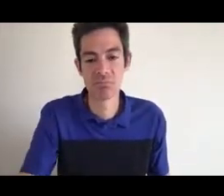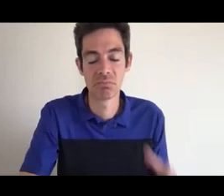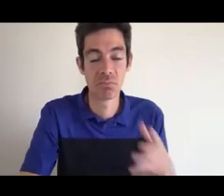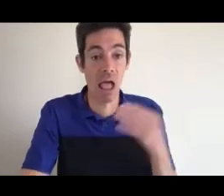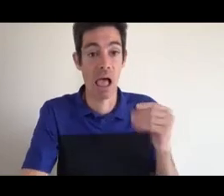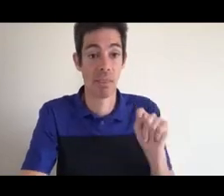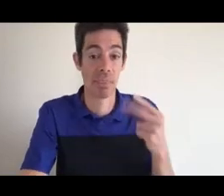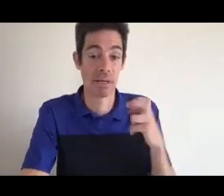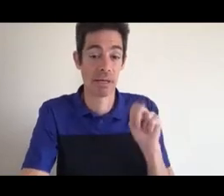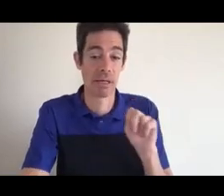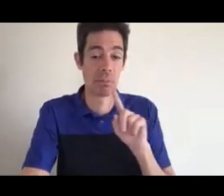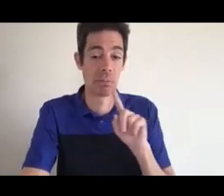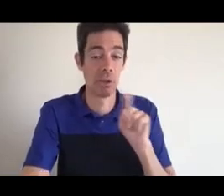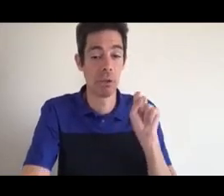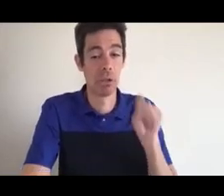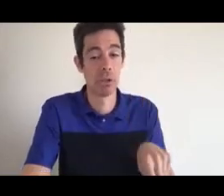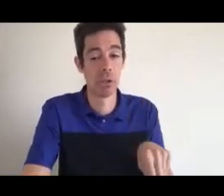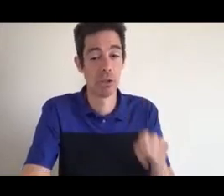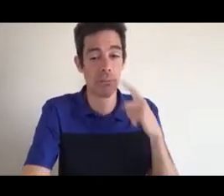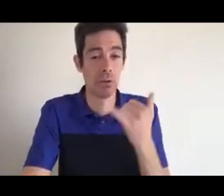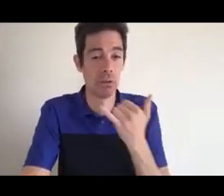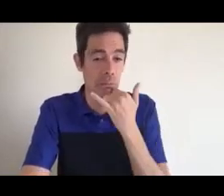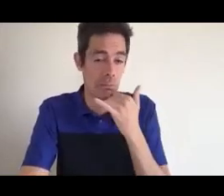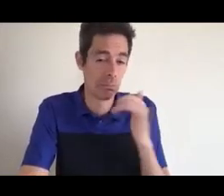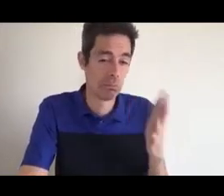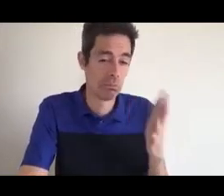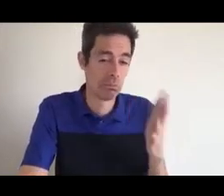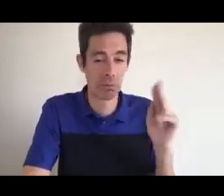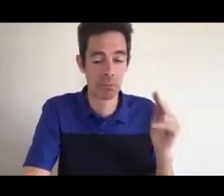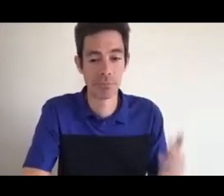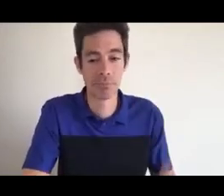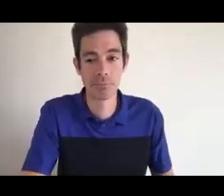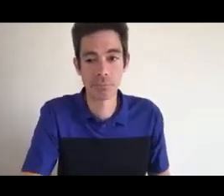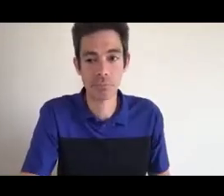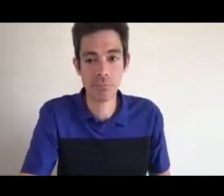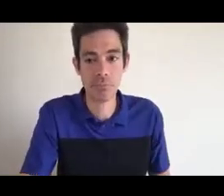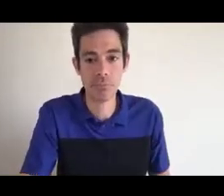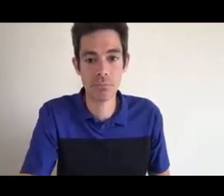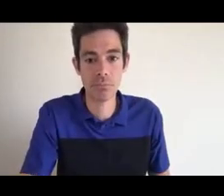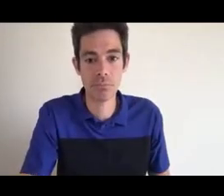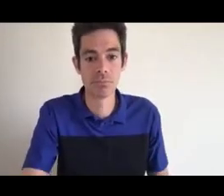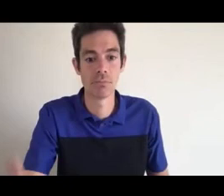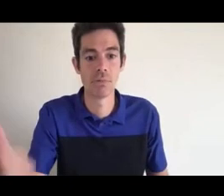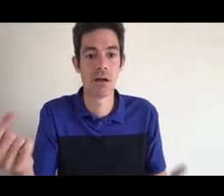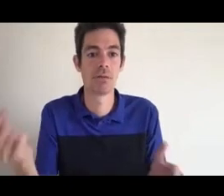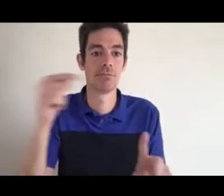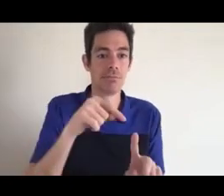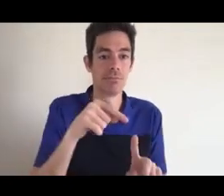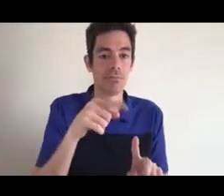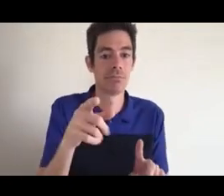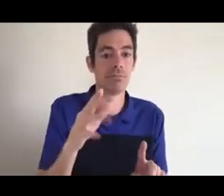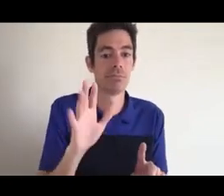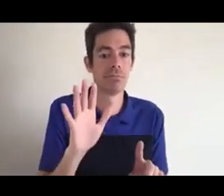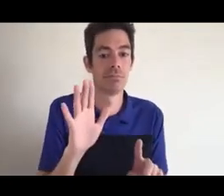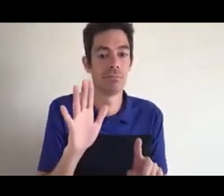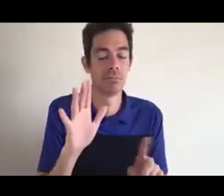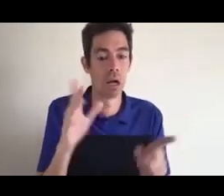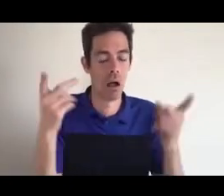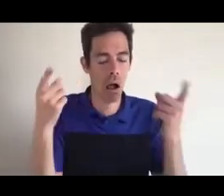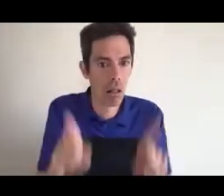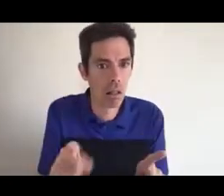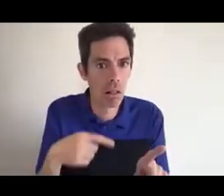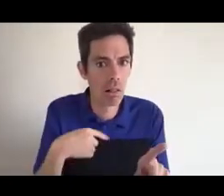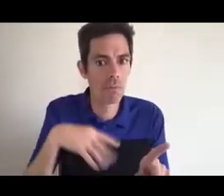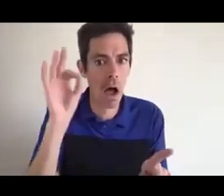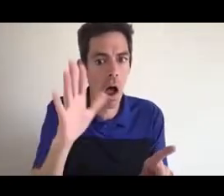here. And then really could be the oops. Yeah. So now coming